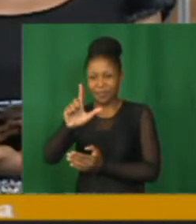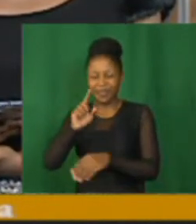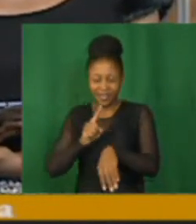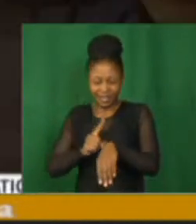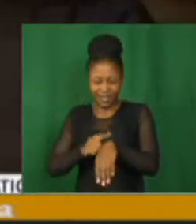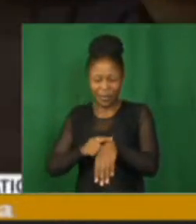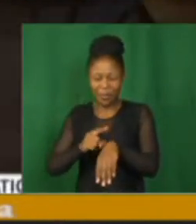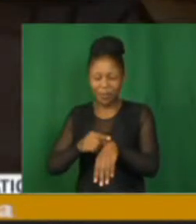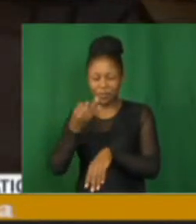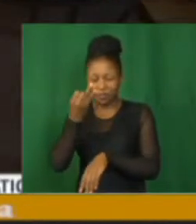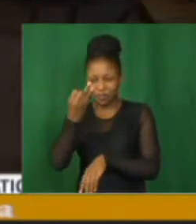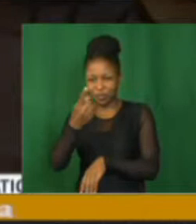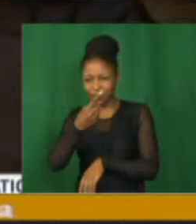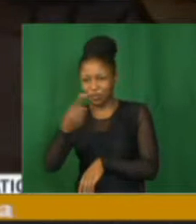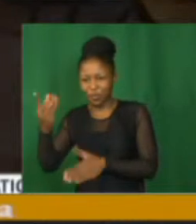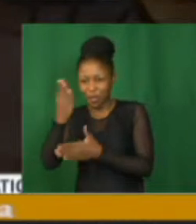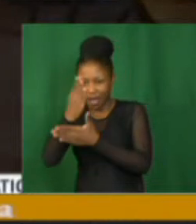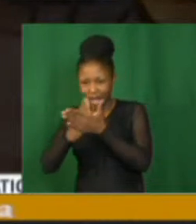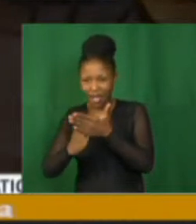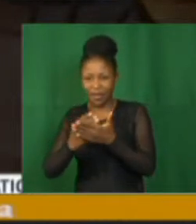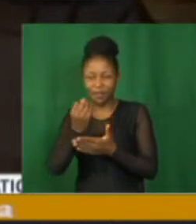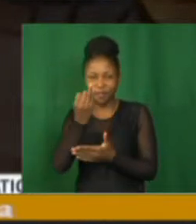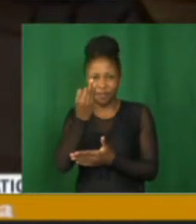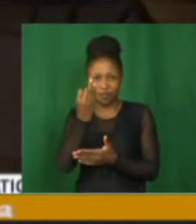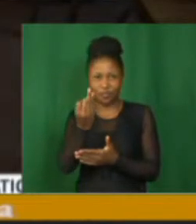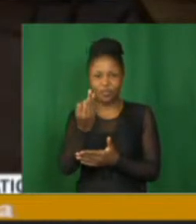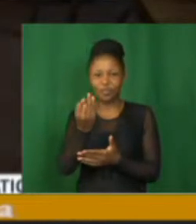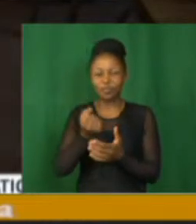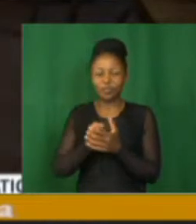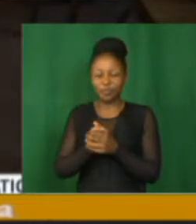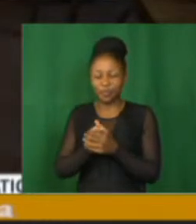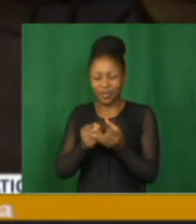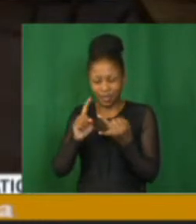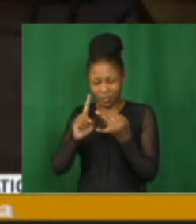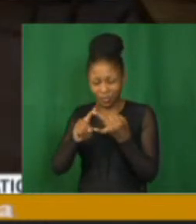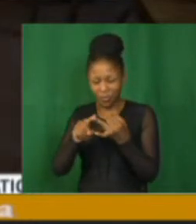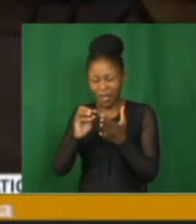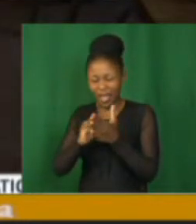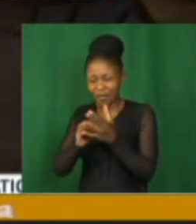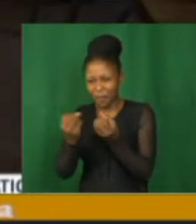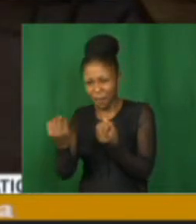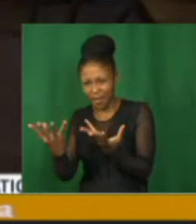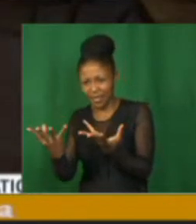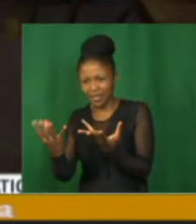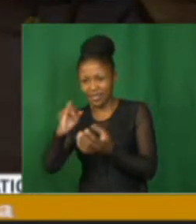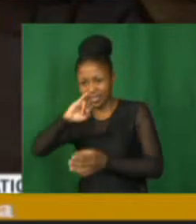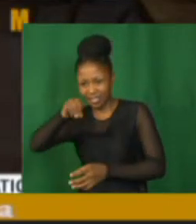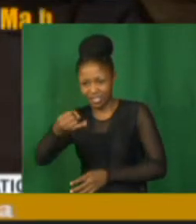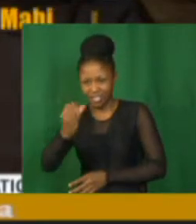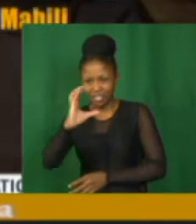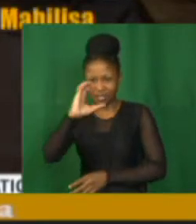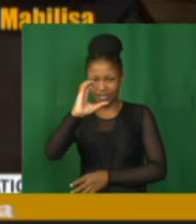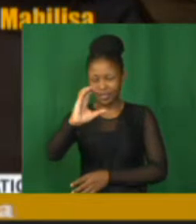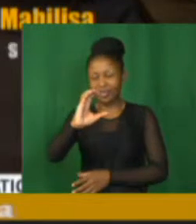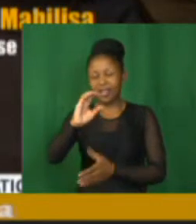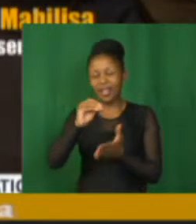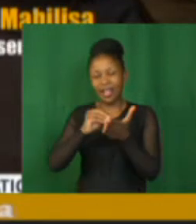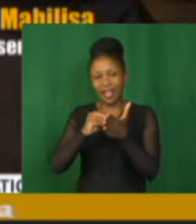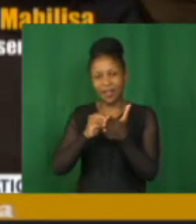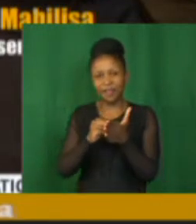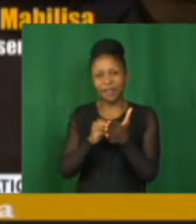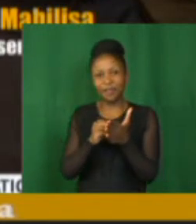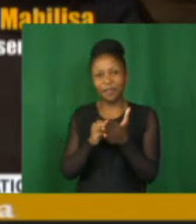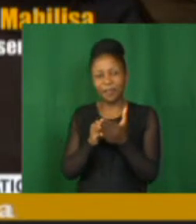to 2:30 p.m. and then we have additional maths for form 3s from 2:30 to